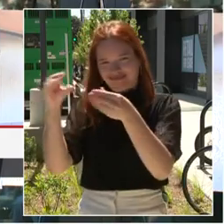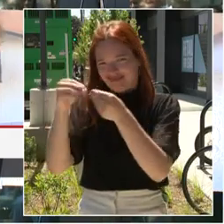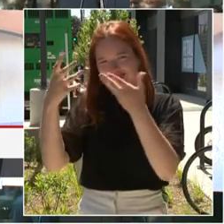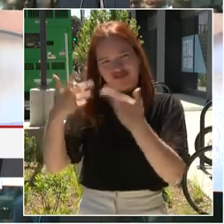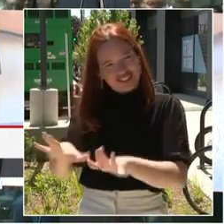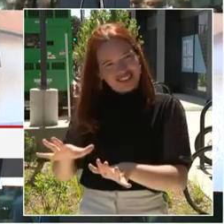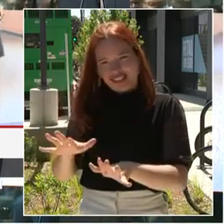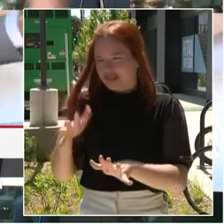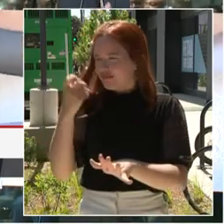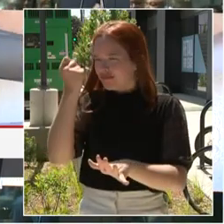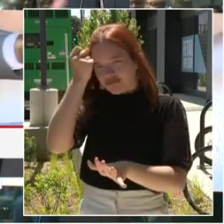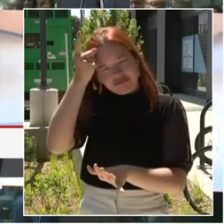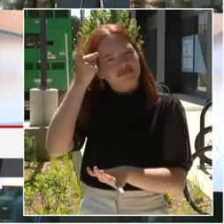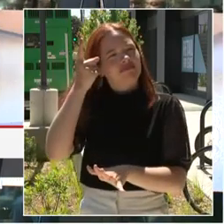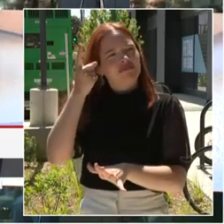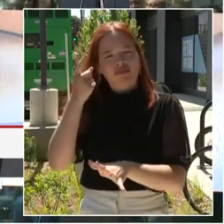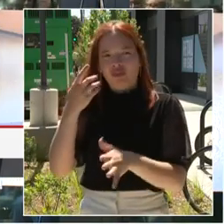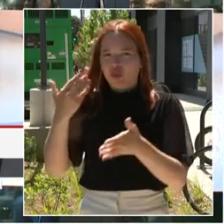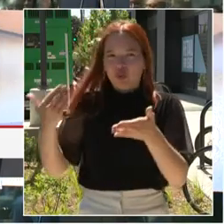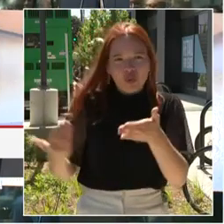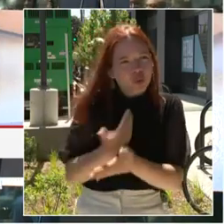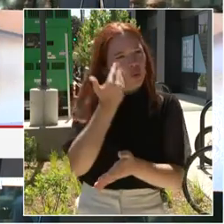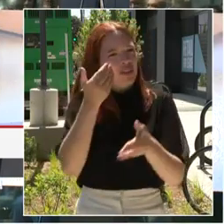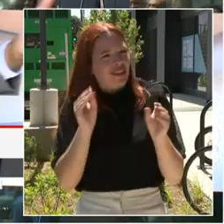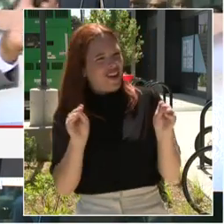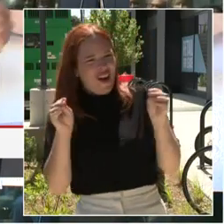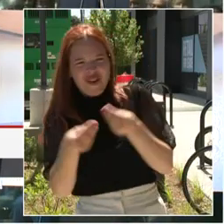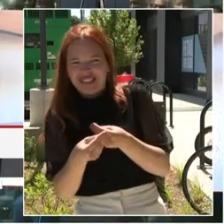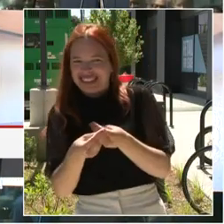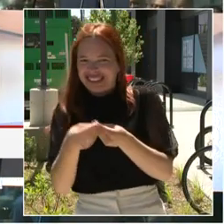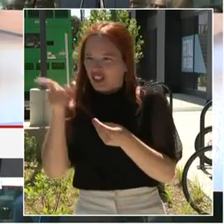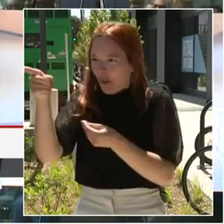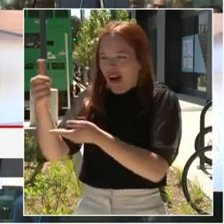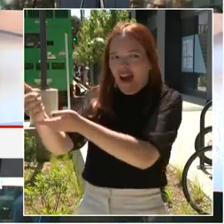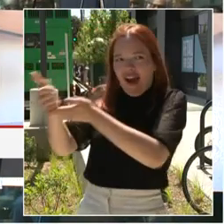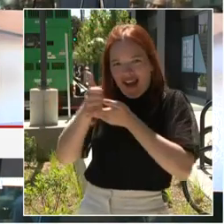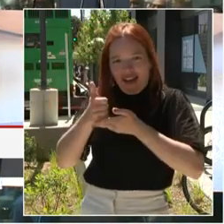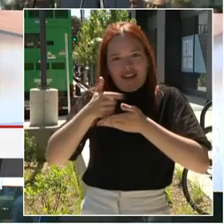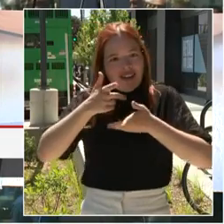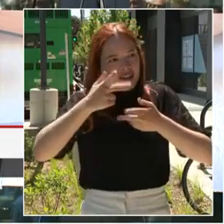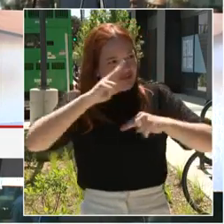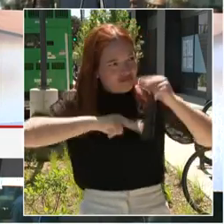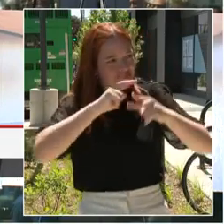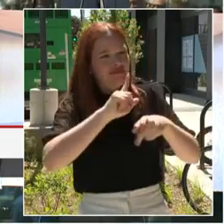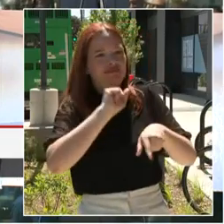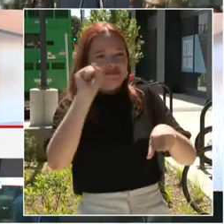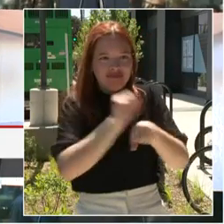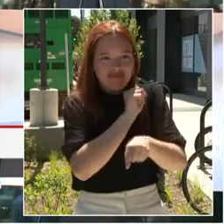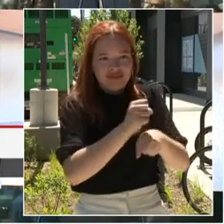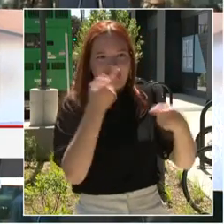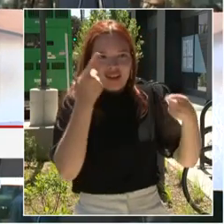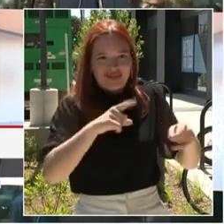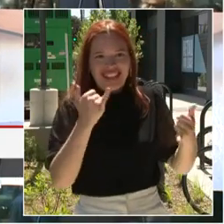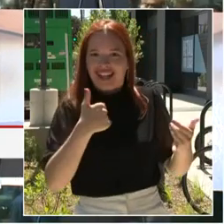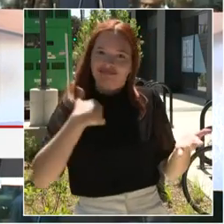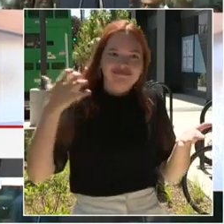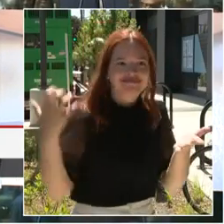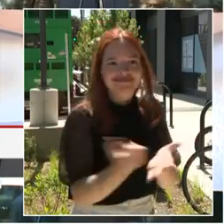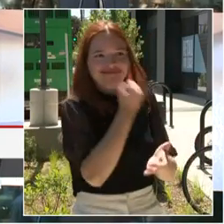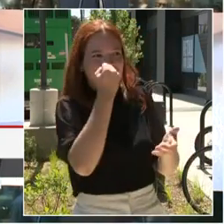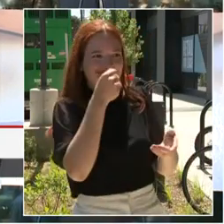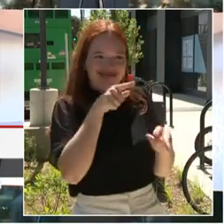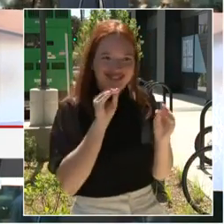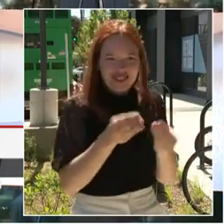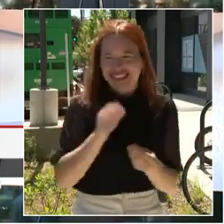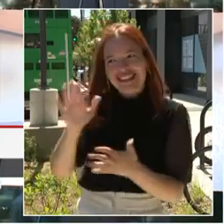a new office space that he helped to construct and build. So thank you so much. Appreciate you greasing the path. And I, of course,